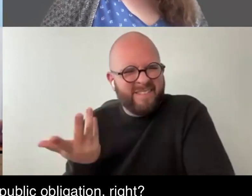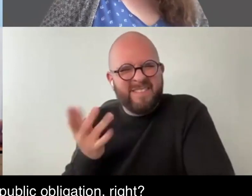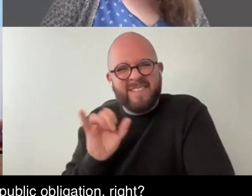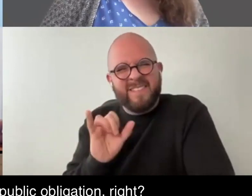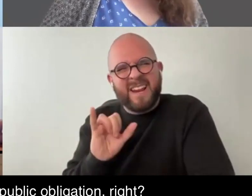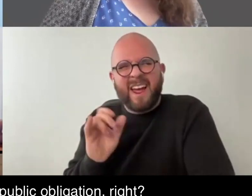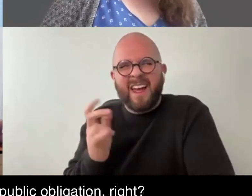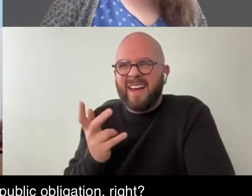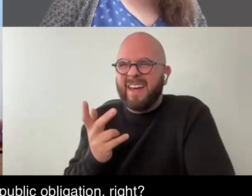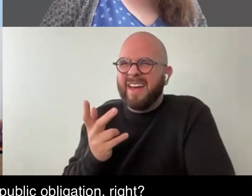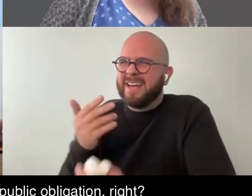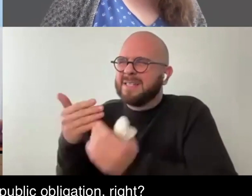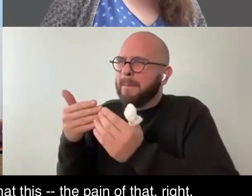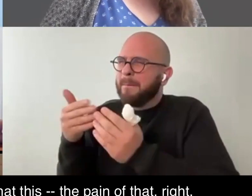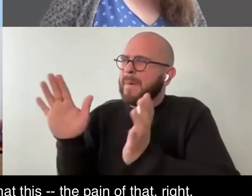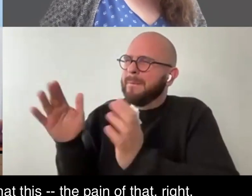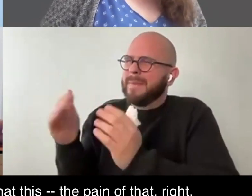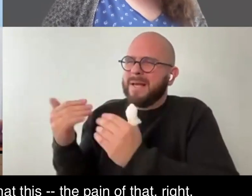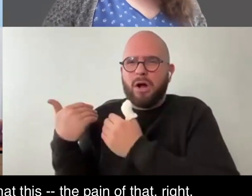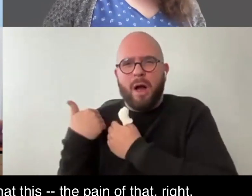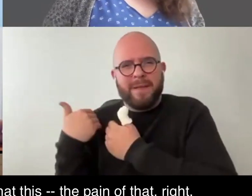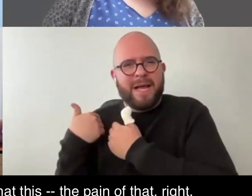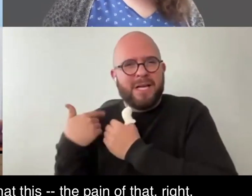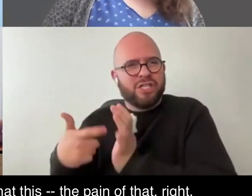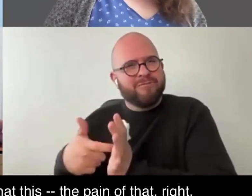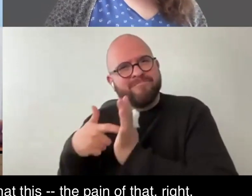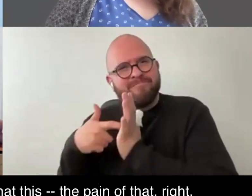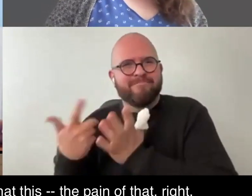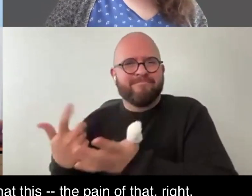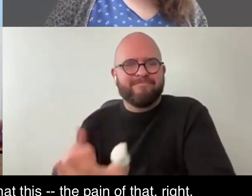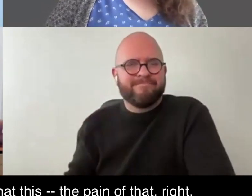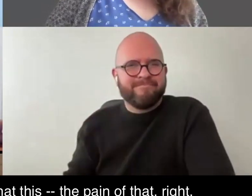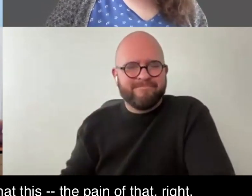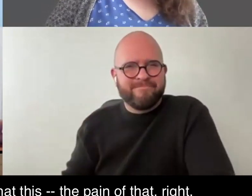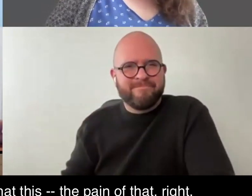public obligation, right? And I think that